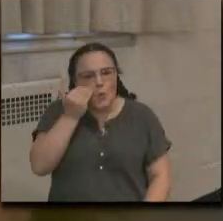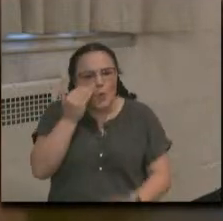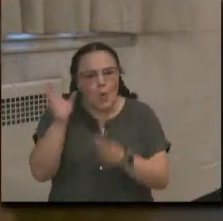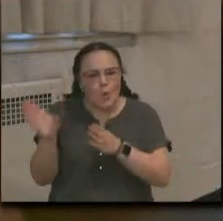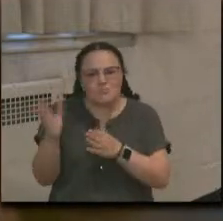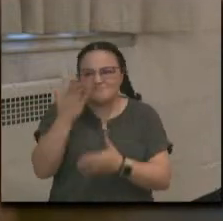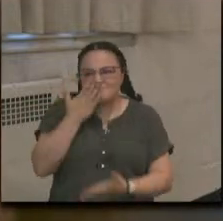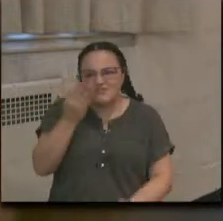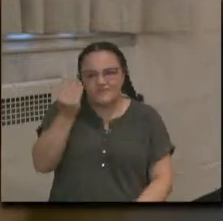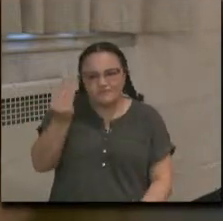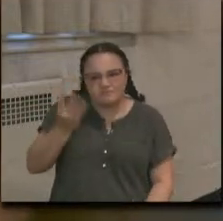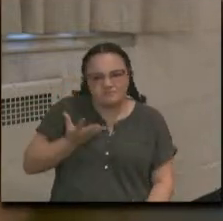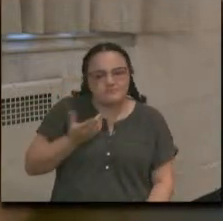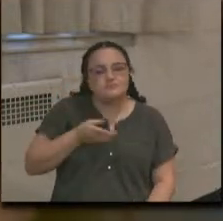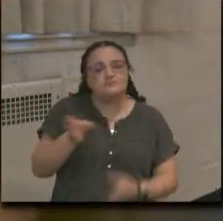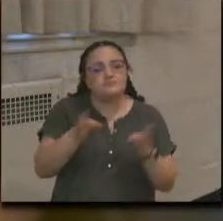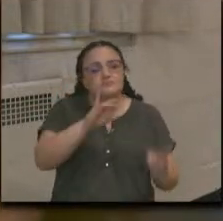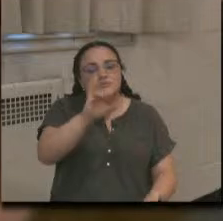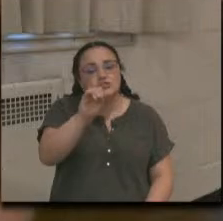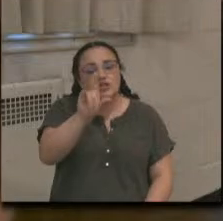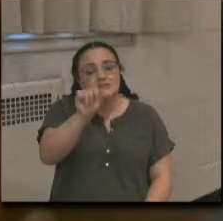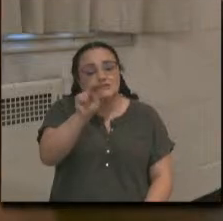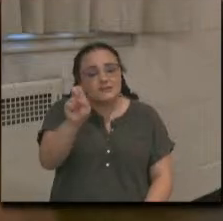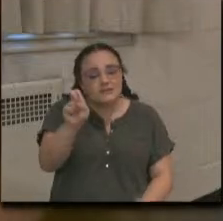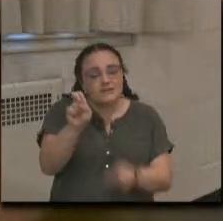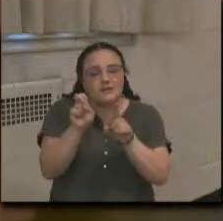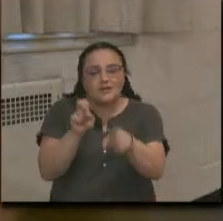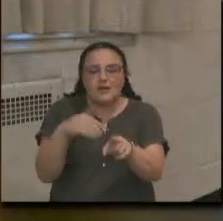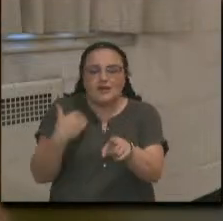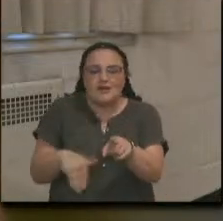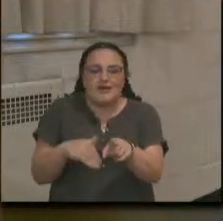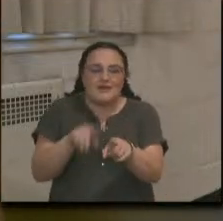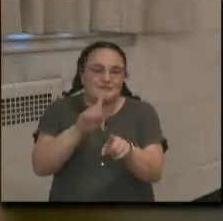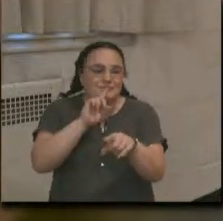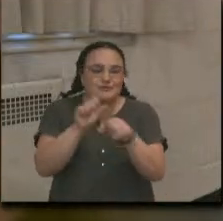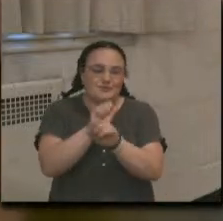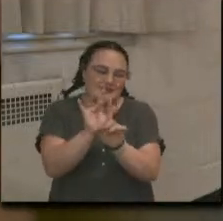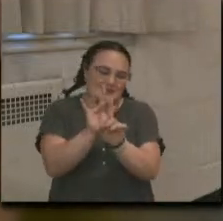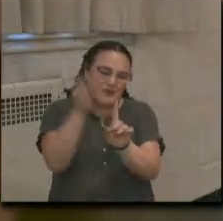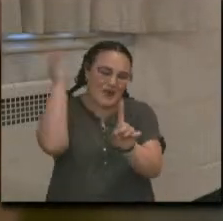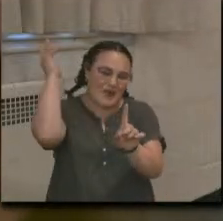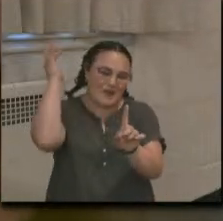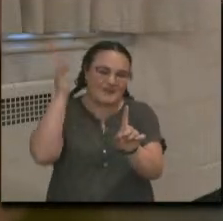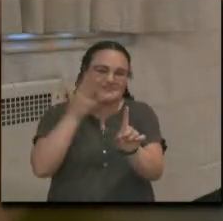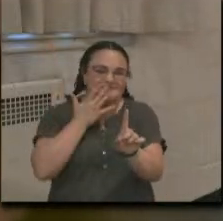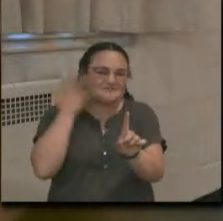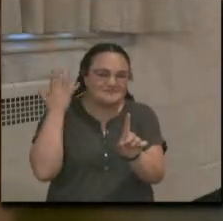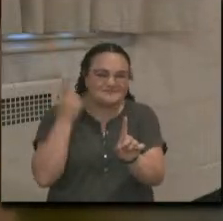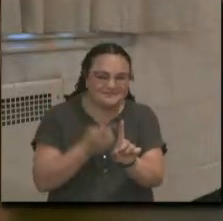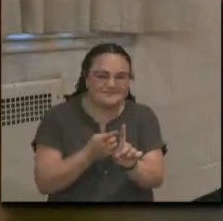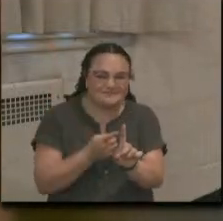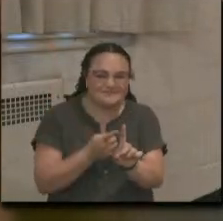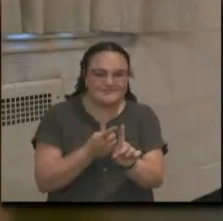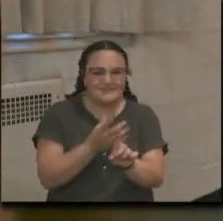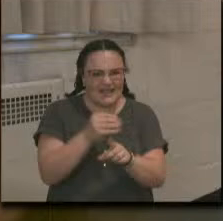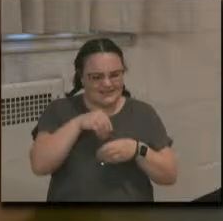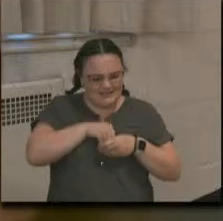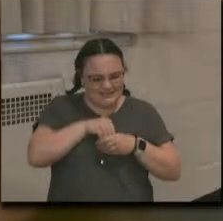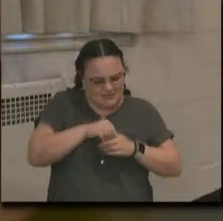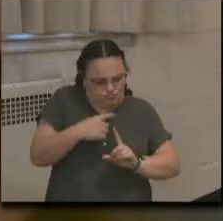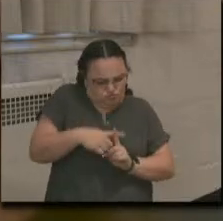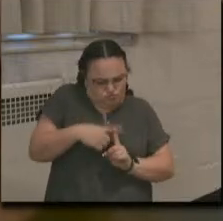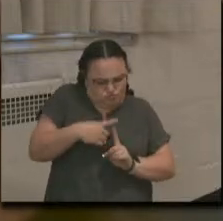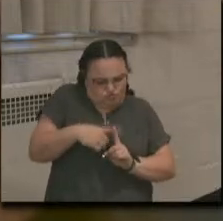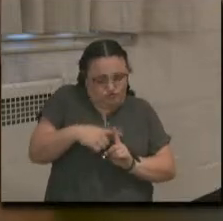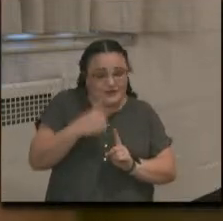Rout, who is just always a ray of sunshine, and I think the internal optimist